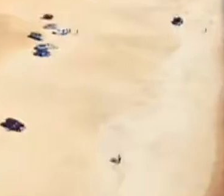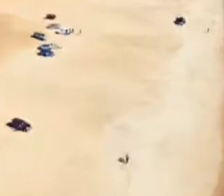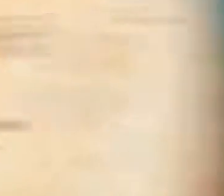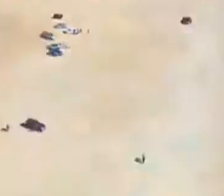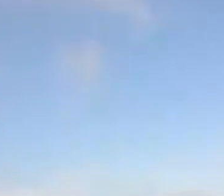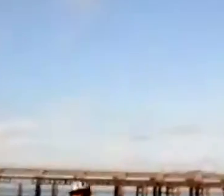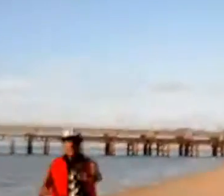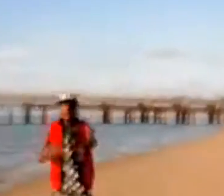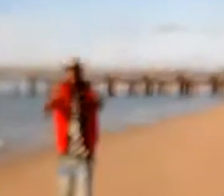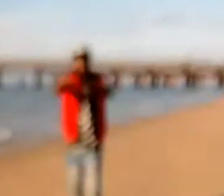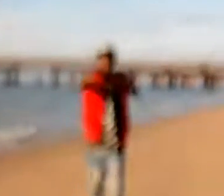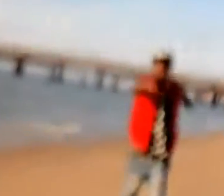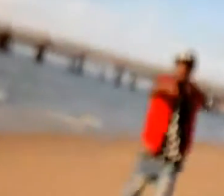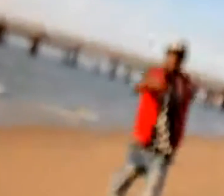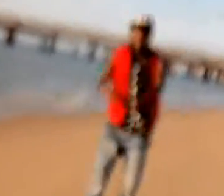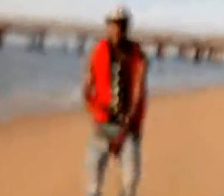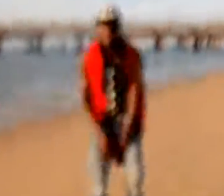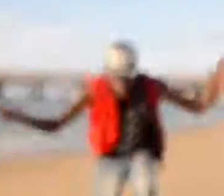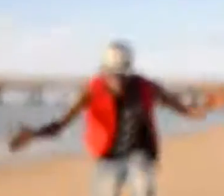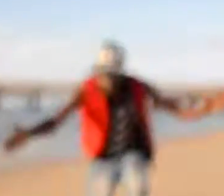Devastating sound productions.